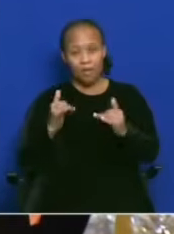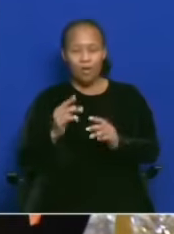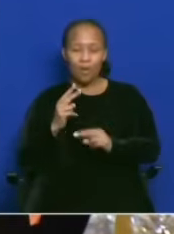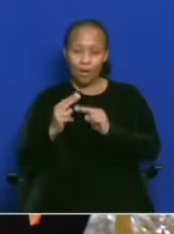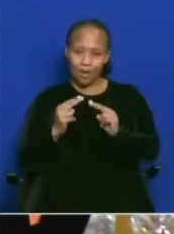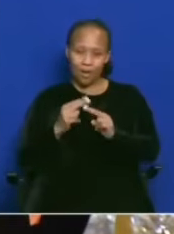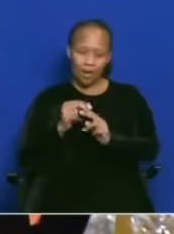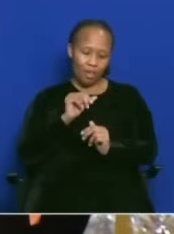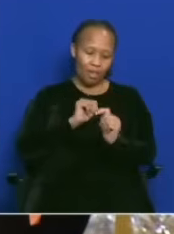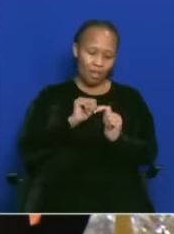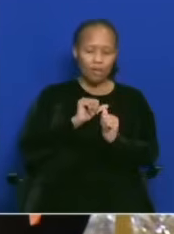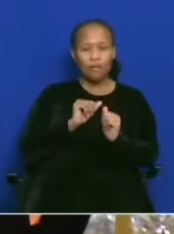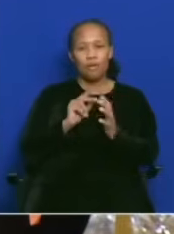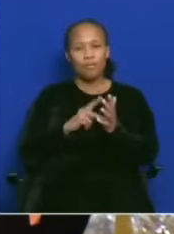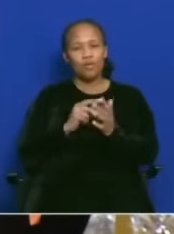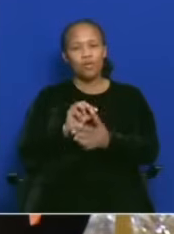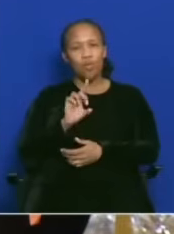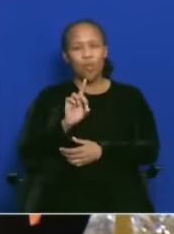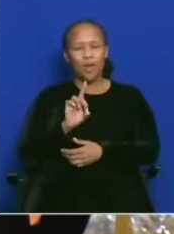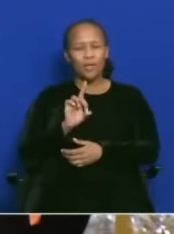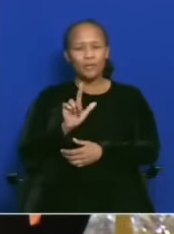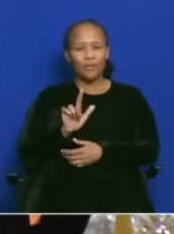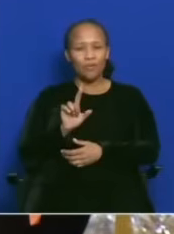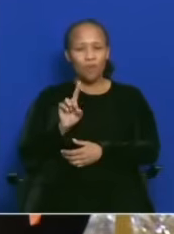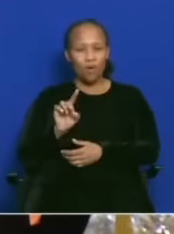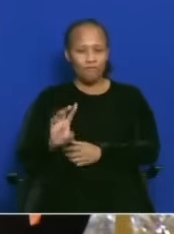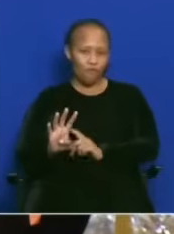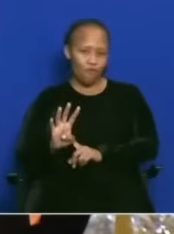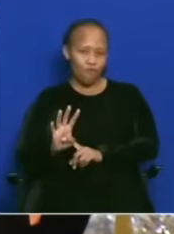1714. It's on the other phone,